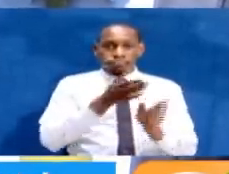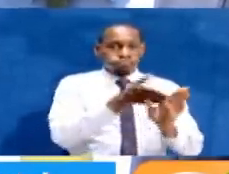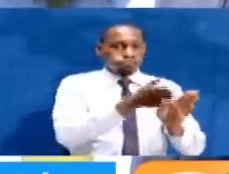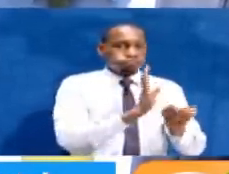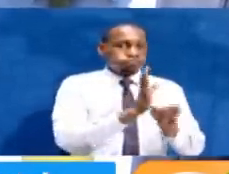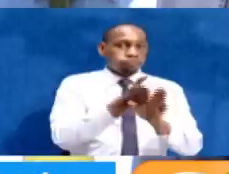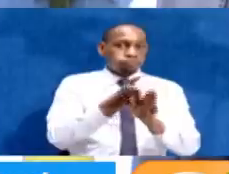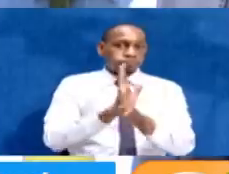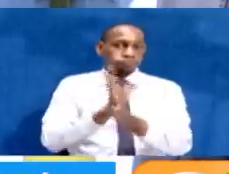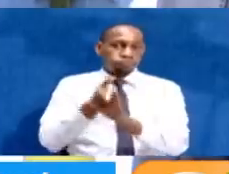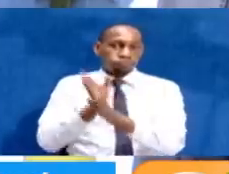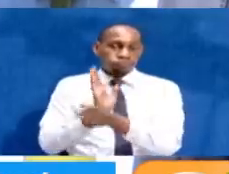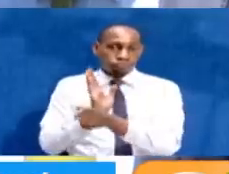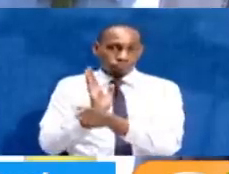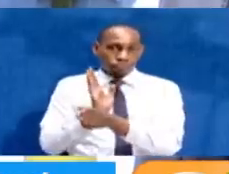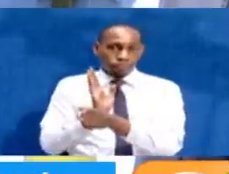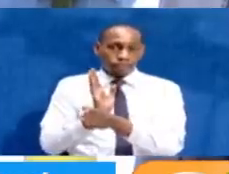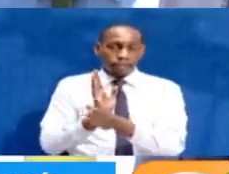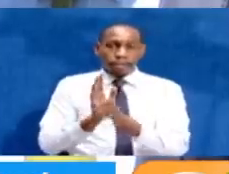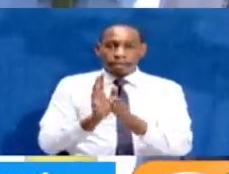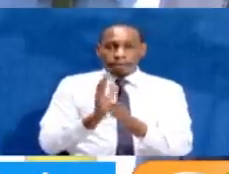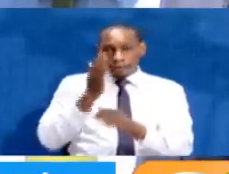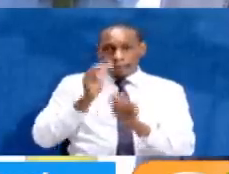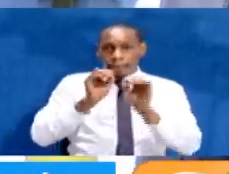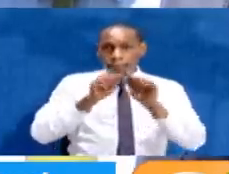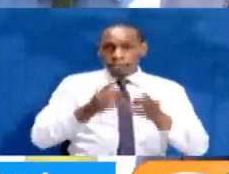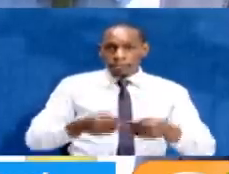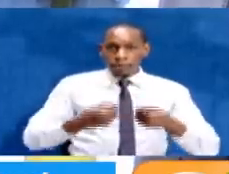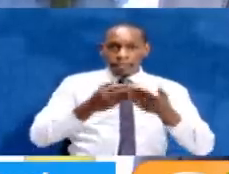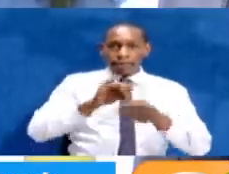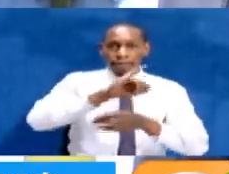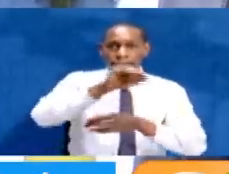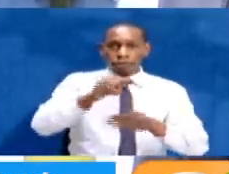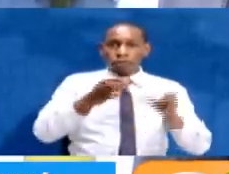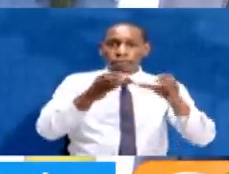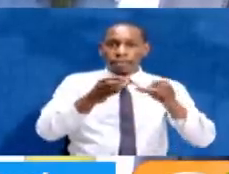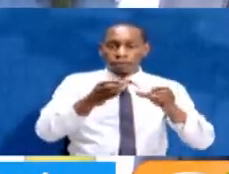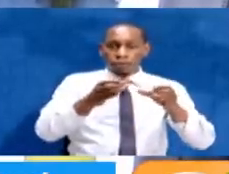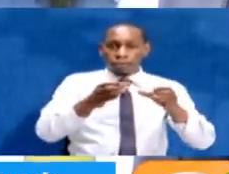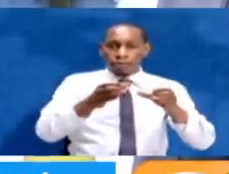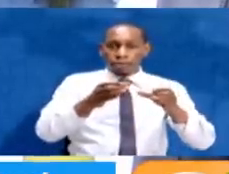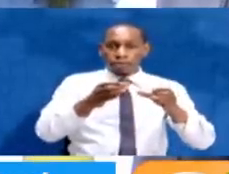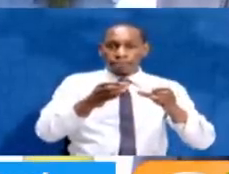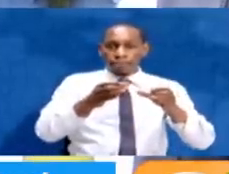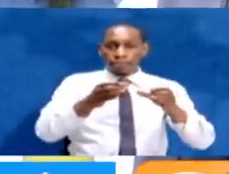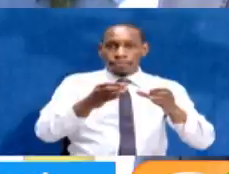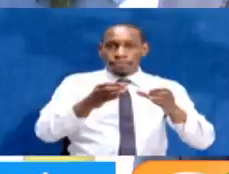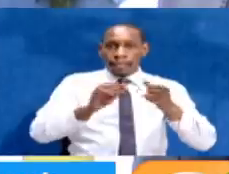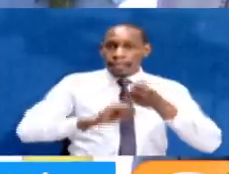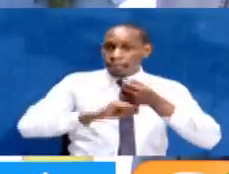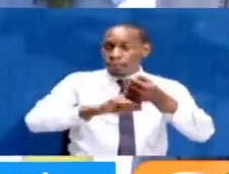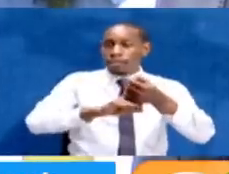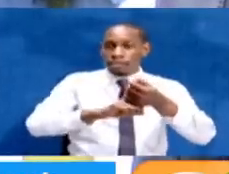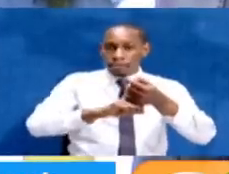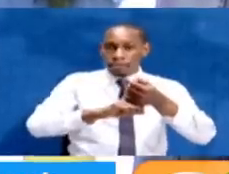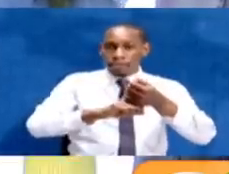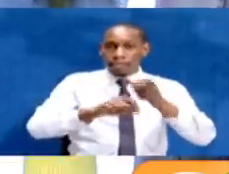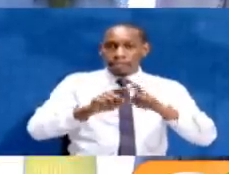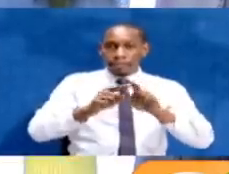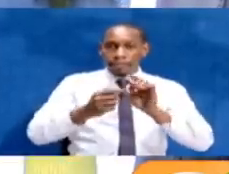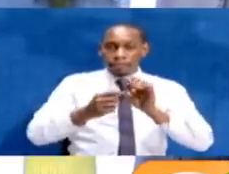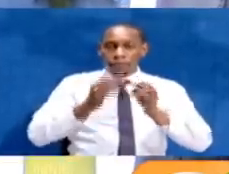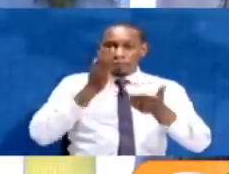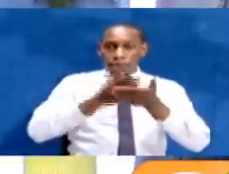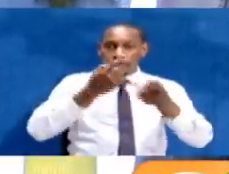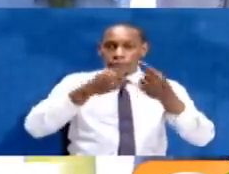pull them out in order to give the Jubilee Party a head start and a sure